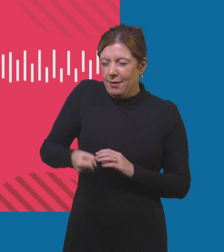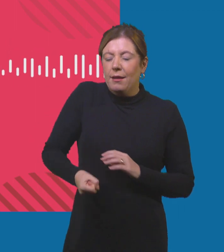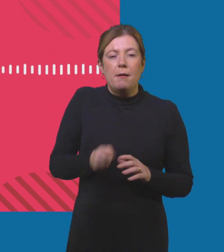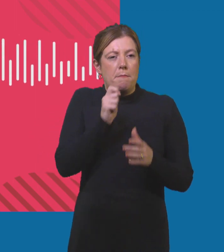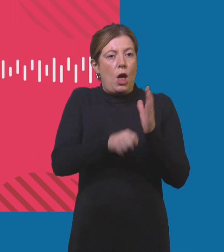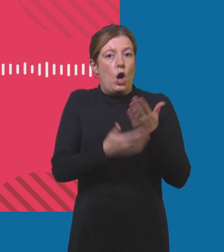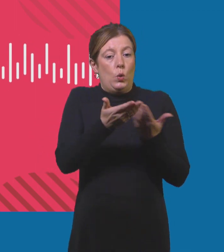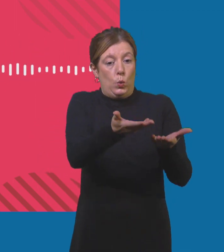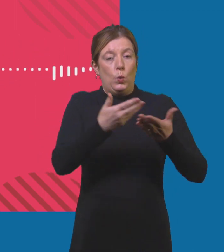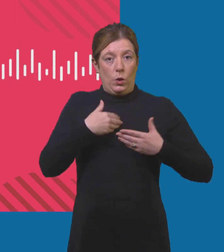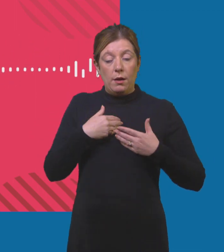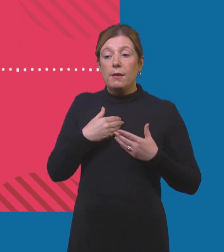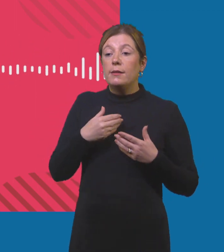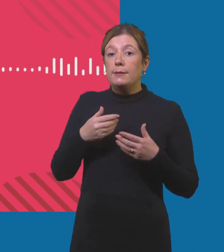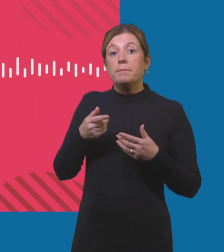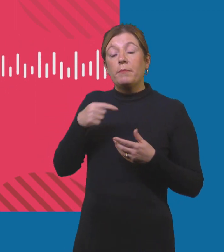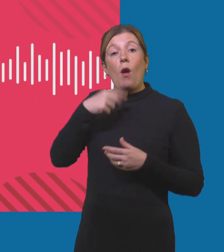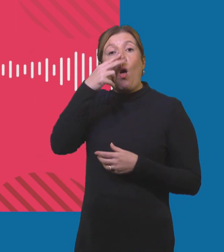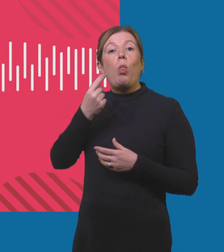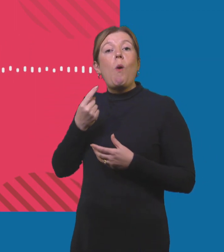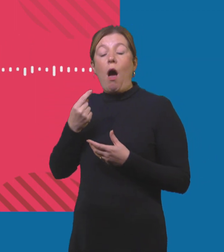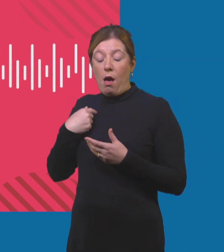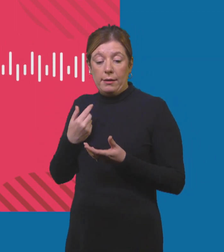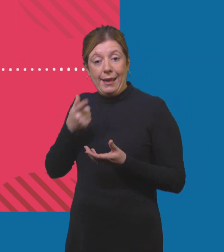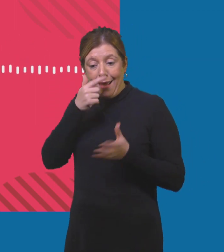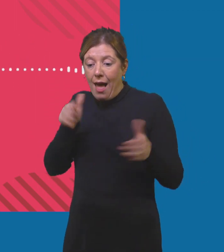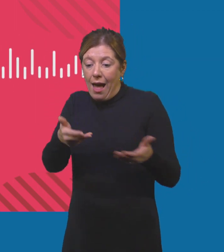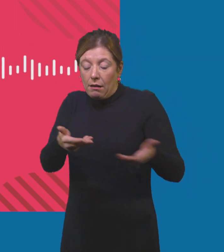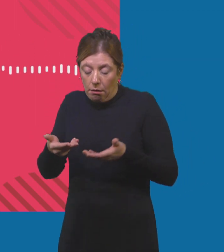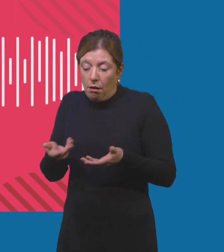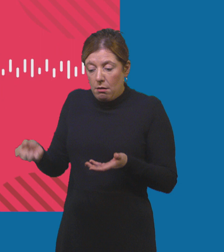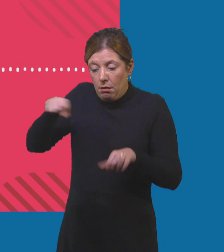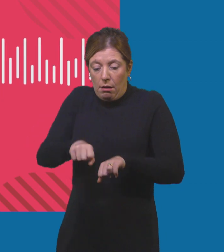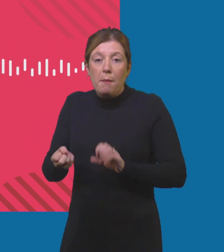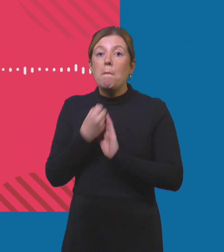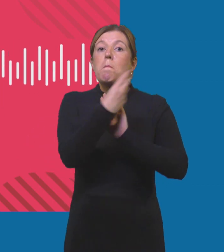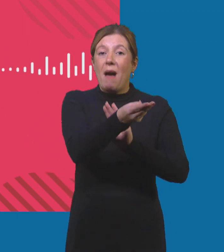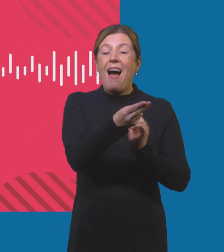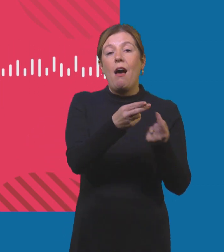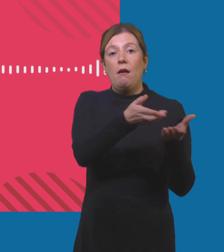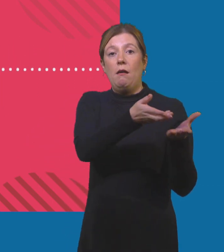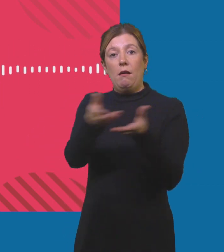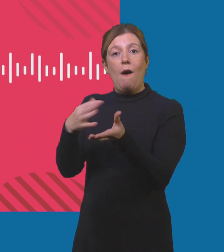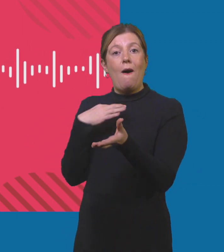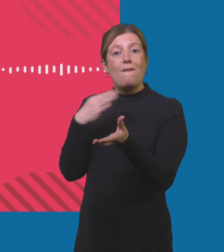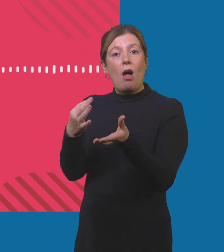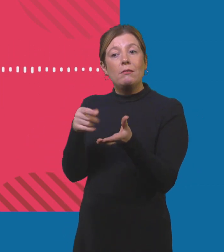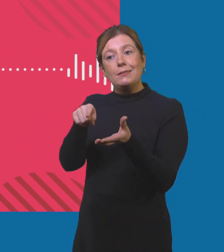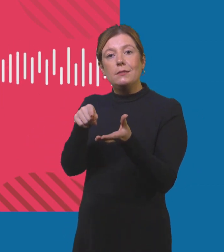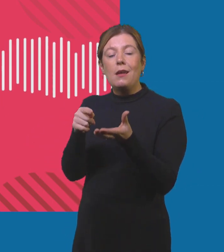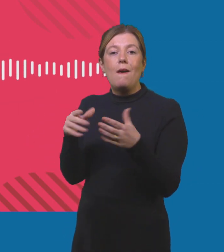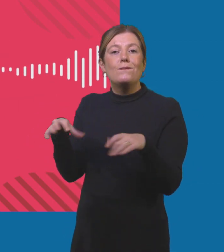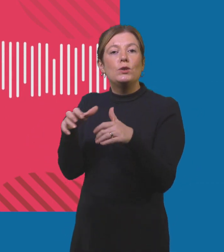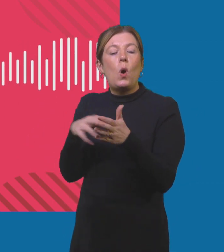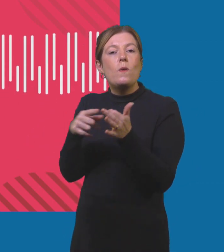then the company will send the necessary packaging for you to pack up and send your old walking aid, and then it will be hand delivered to the team of volunteers at PhysioNet.